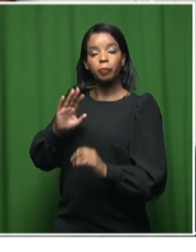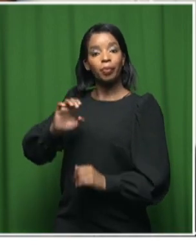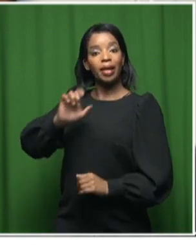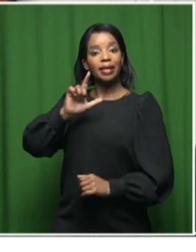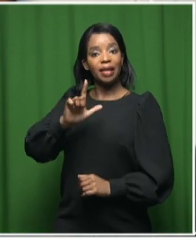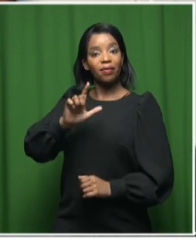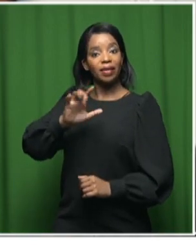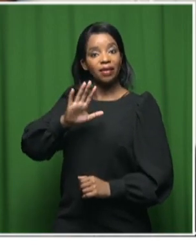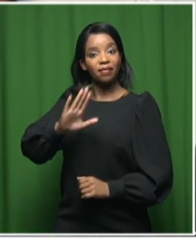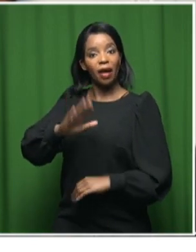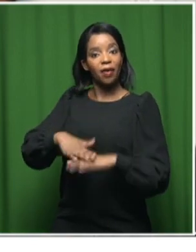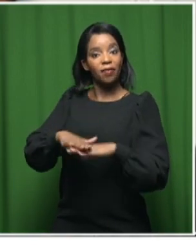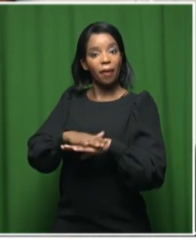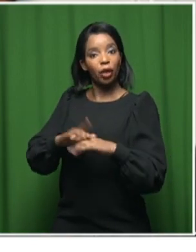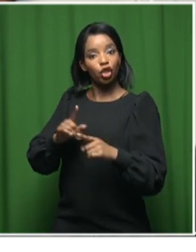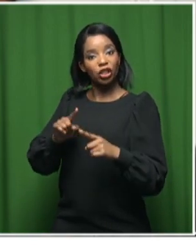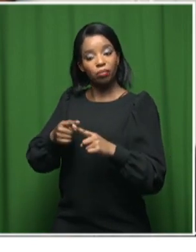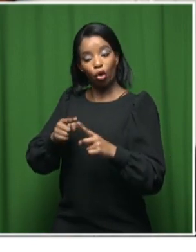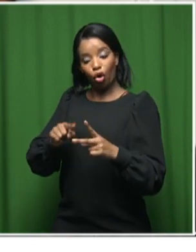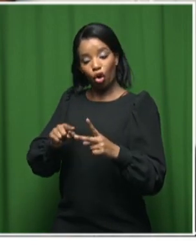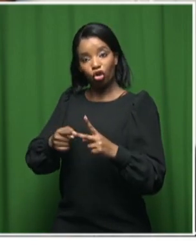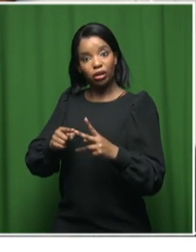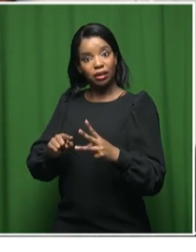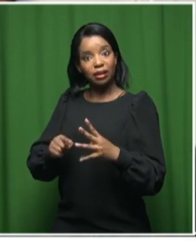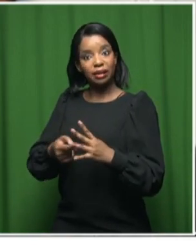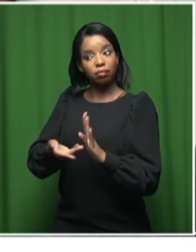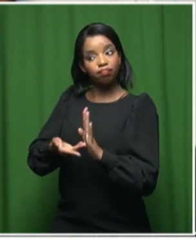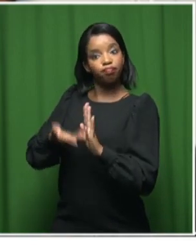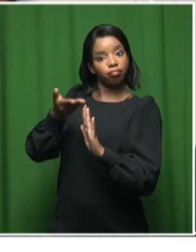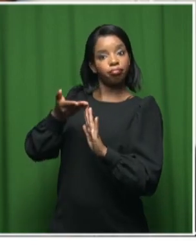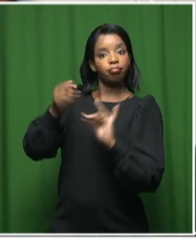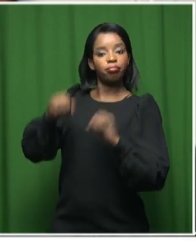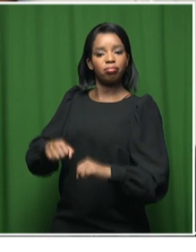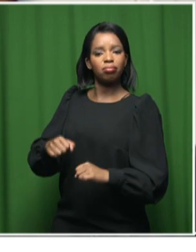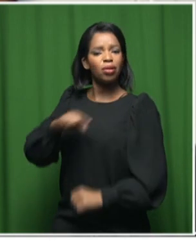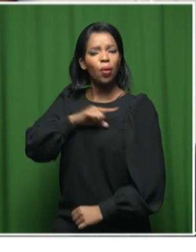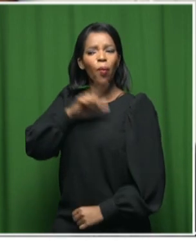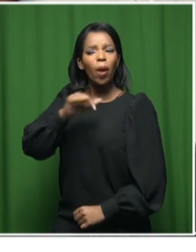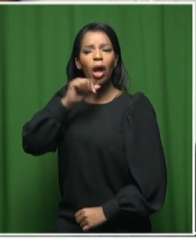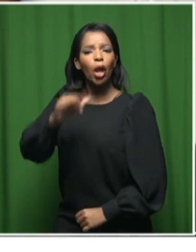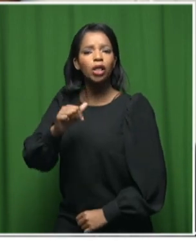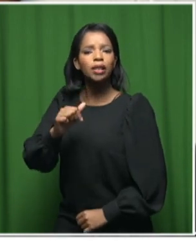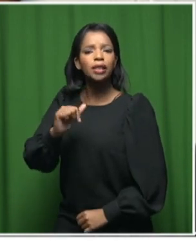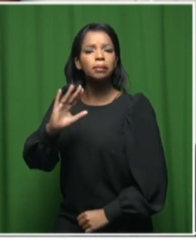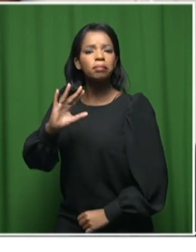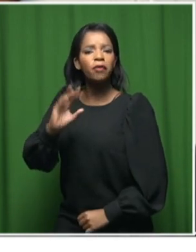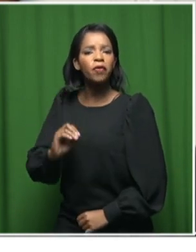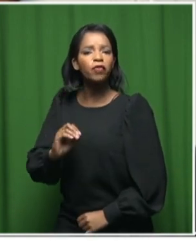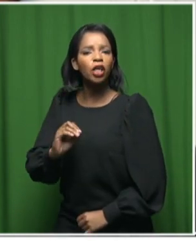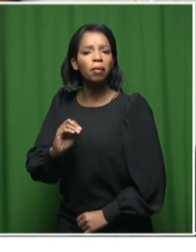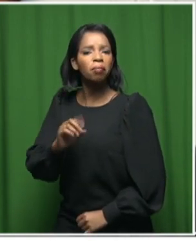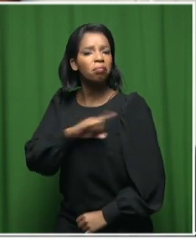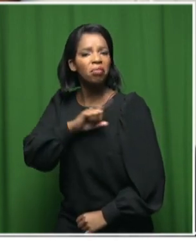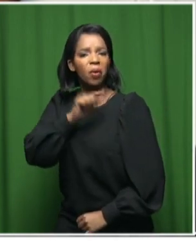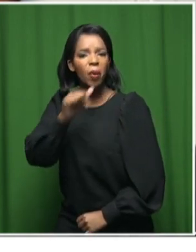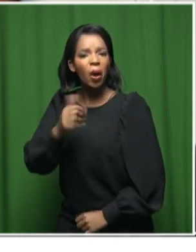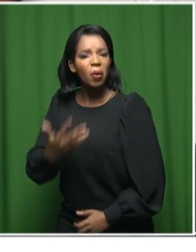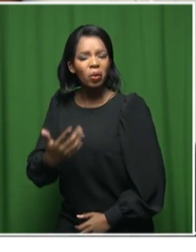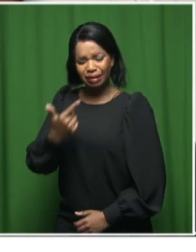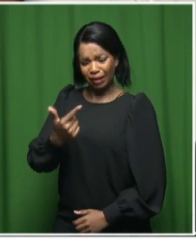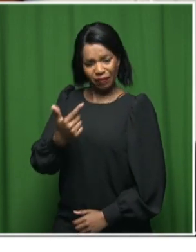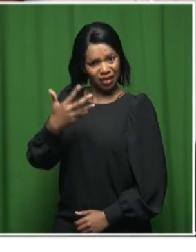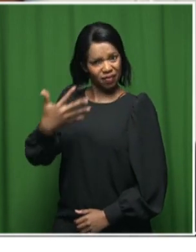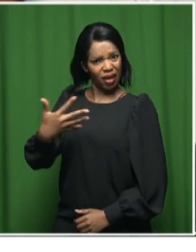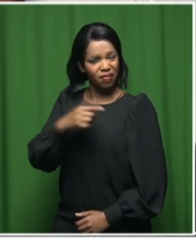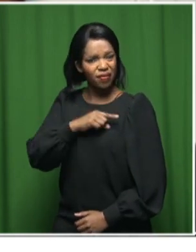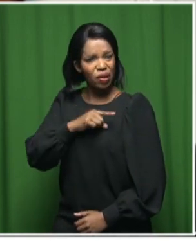75 basis points, why couldn't it have stuck at 50 basis points? Because,